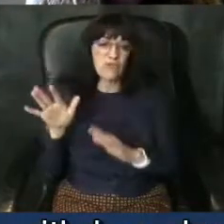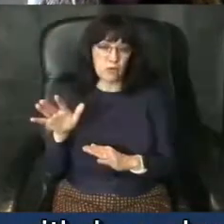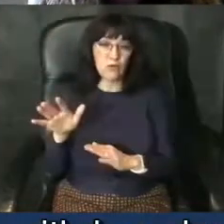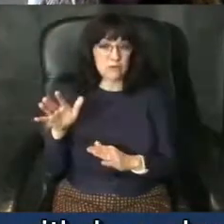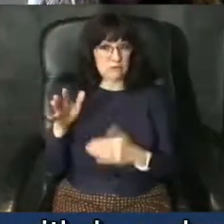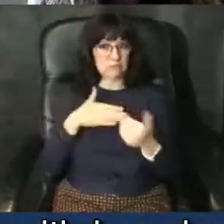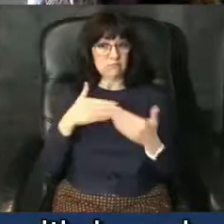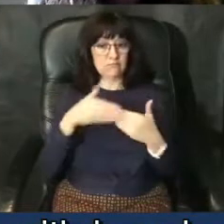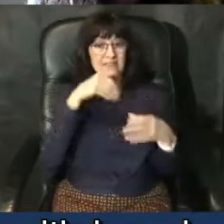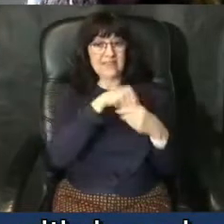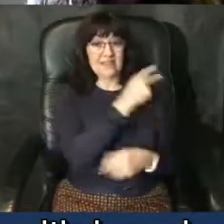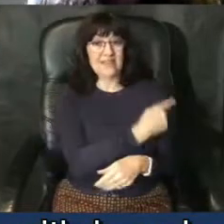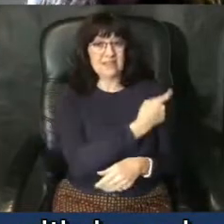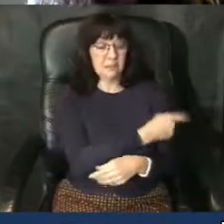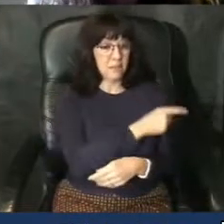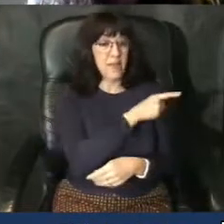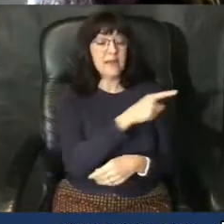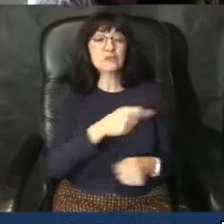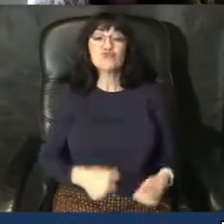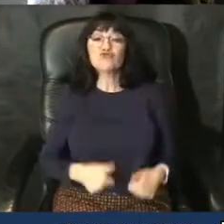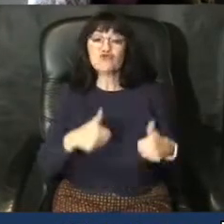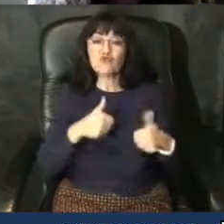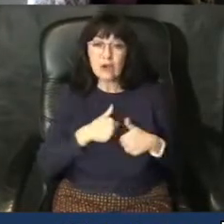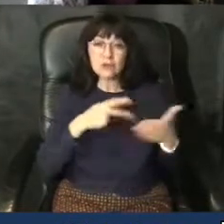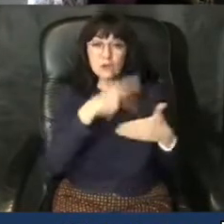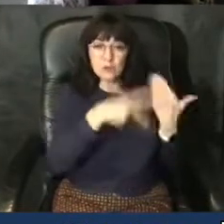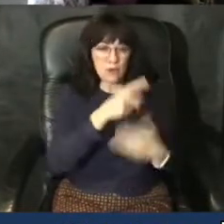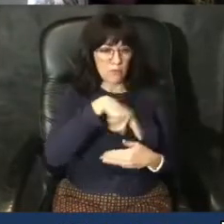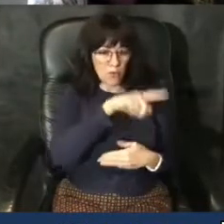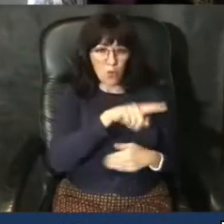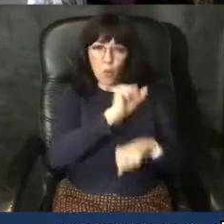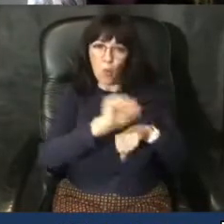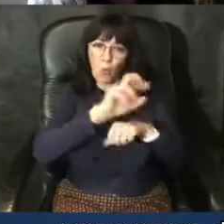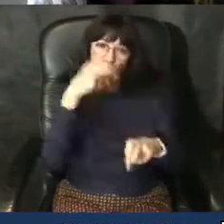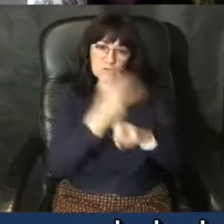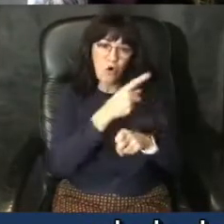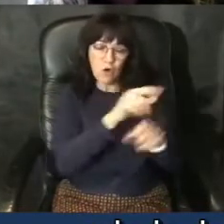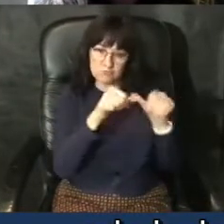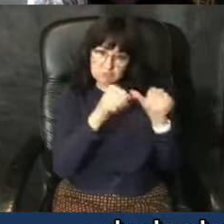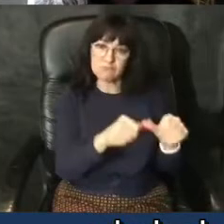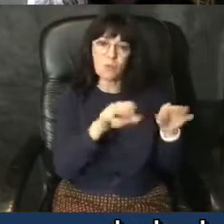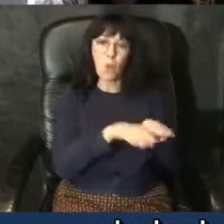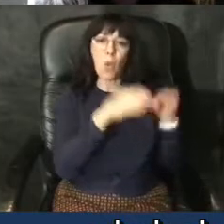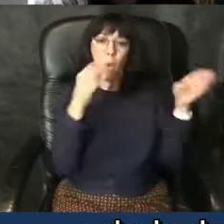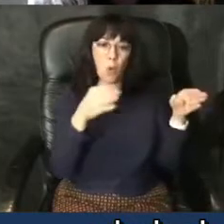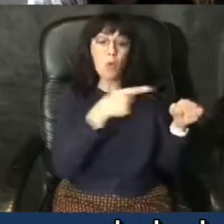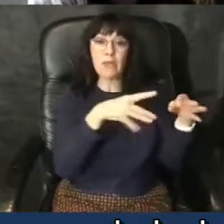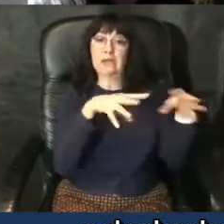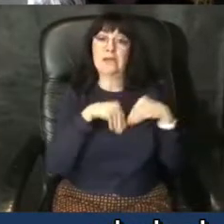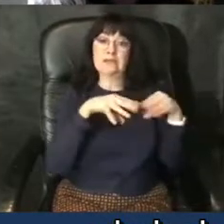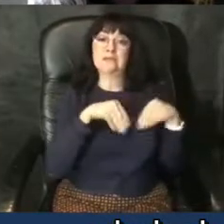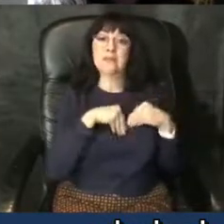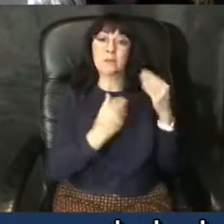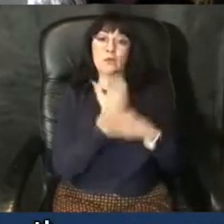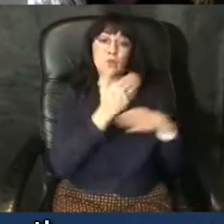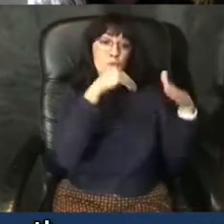withdrawal management, as well as our residential treatment program, they worked hard to stay open, hard to take new admissions. And so they're really trying to